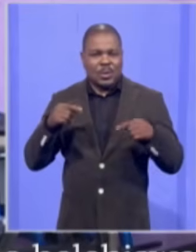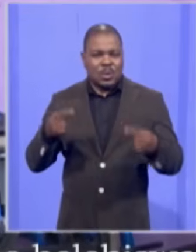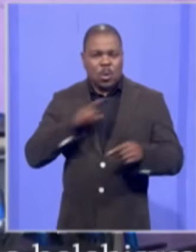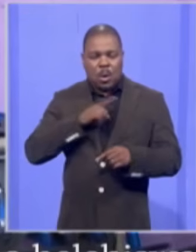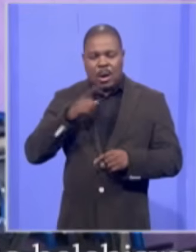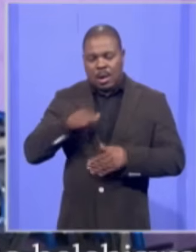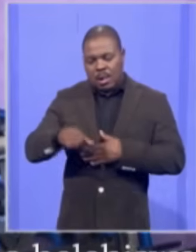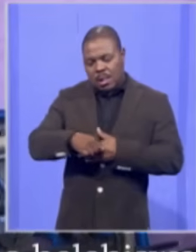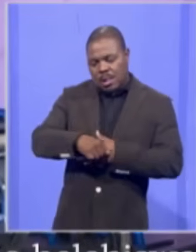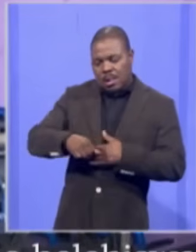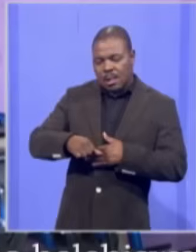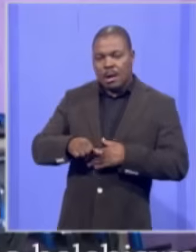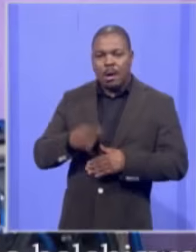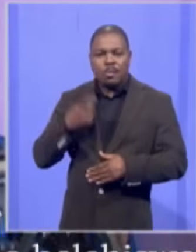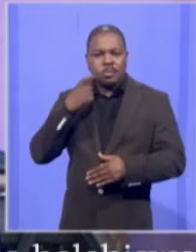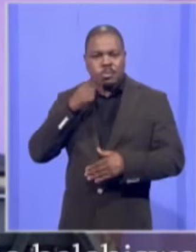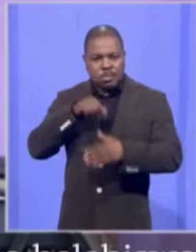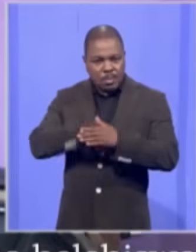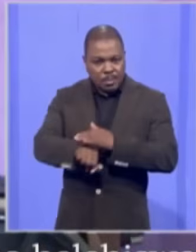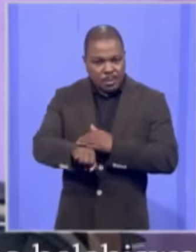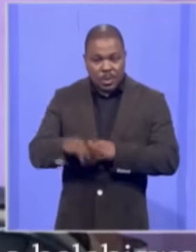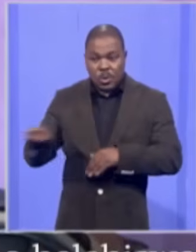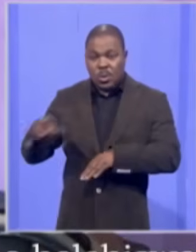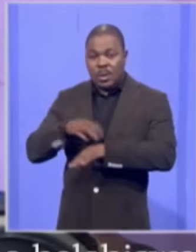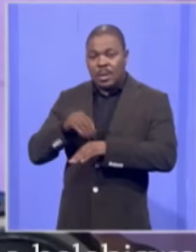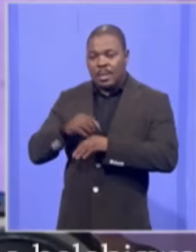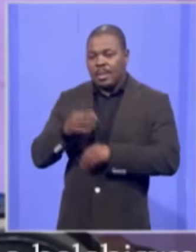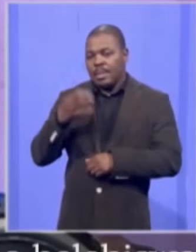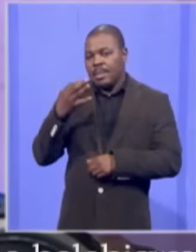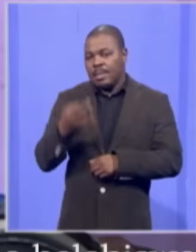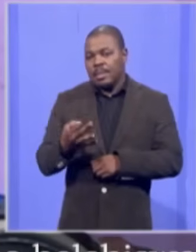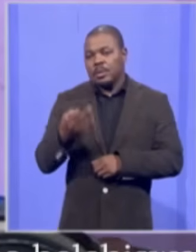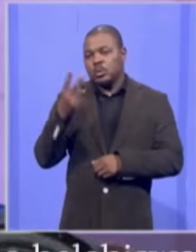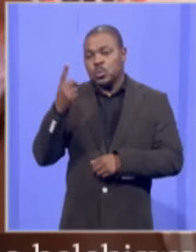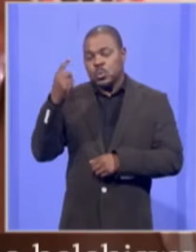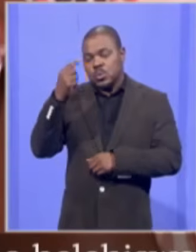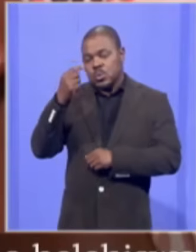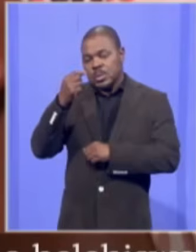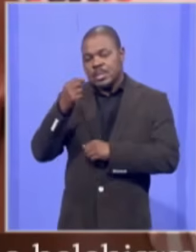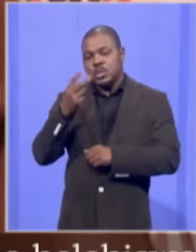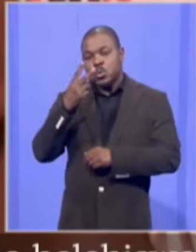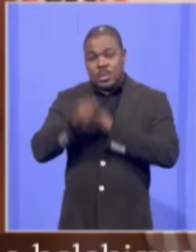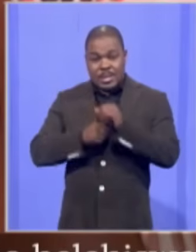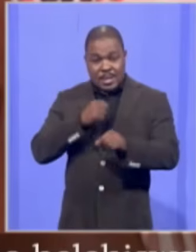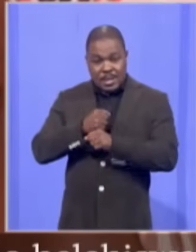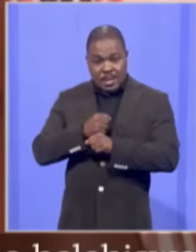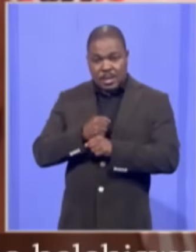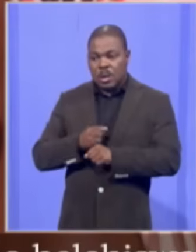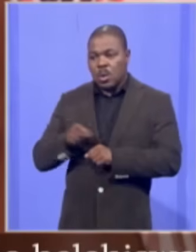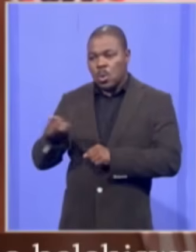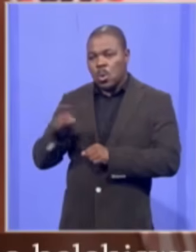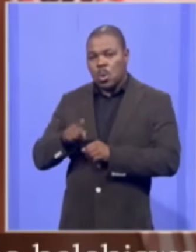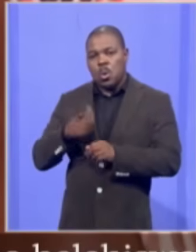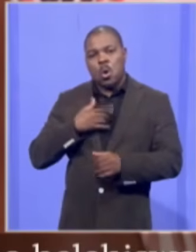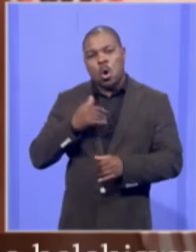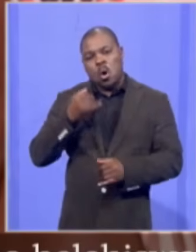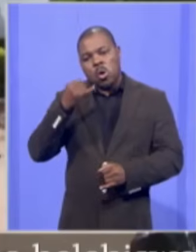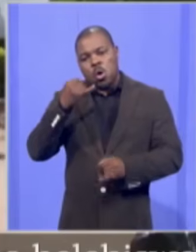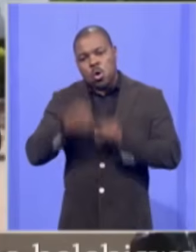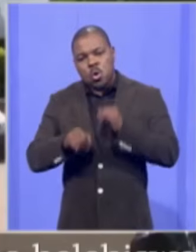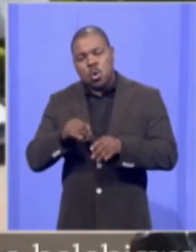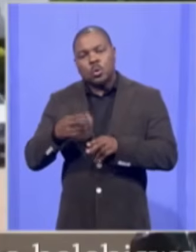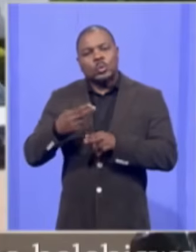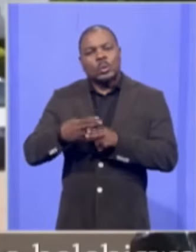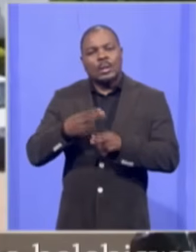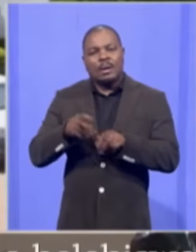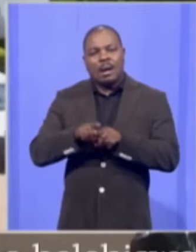a tsietsi ena e mohlahetse a le dilemo tse 32 o kadile ka ho ithoma ka setho sa hae sa bosadi